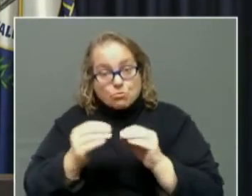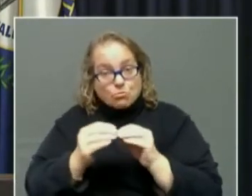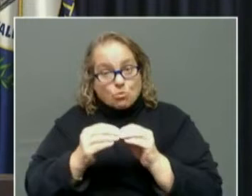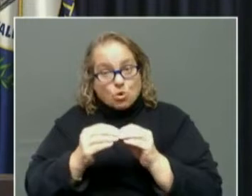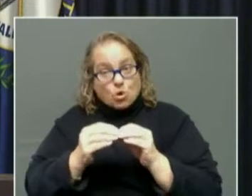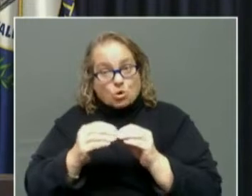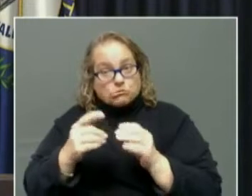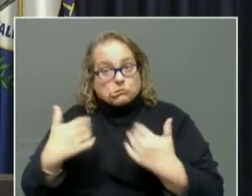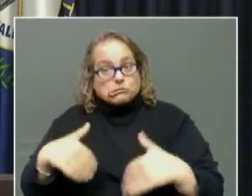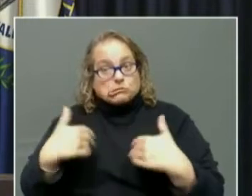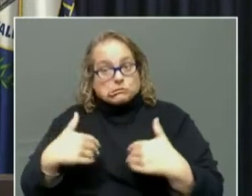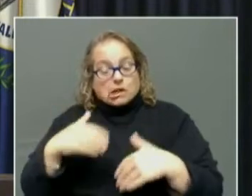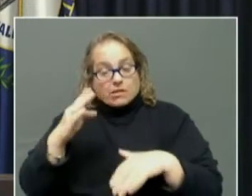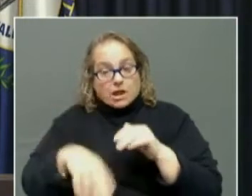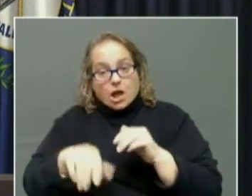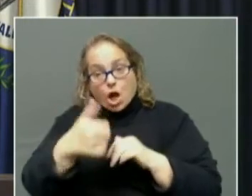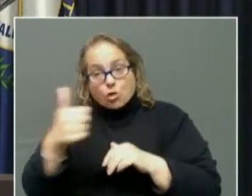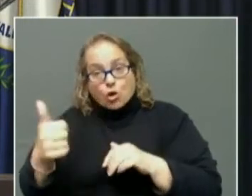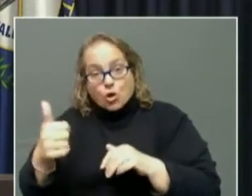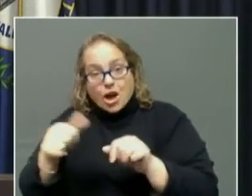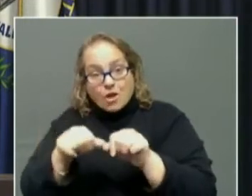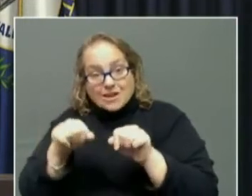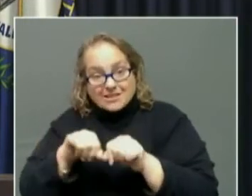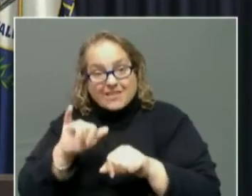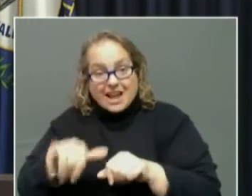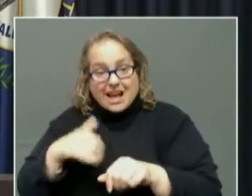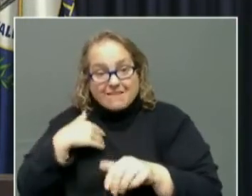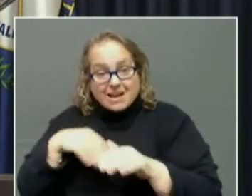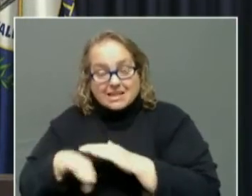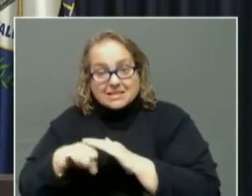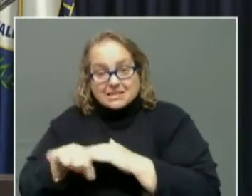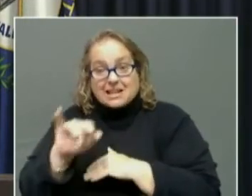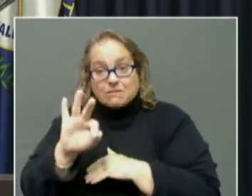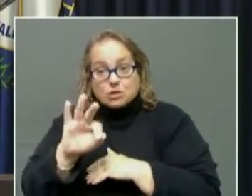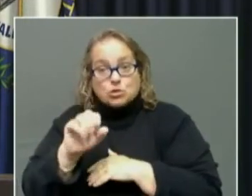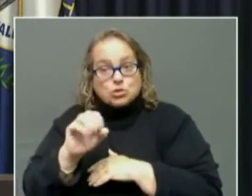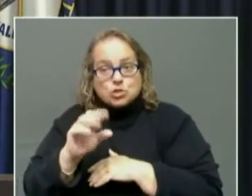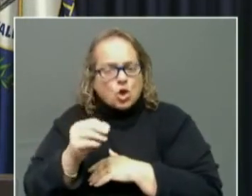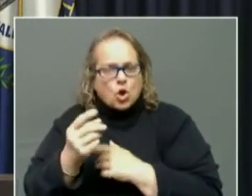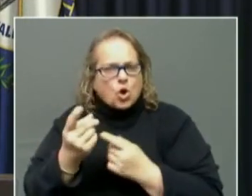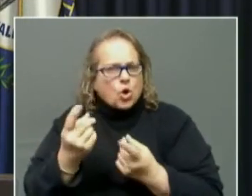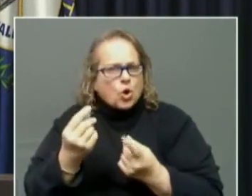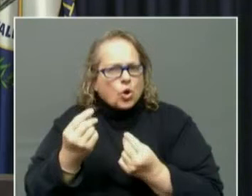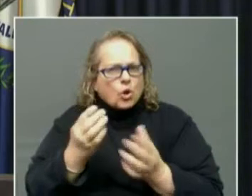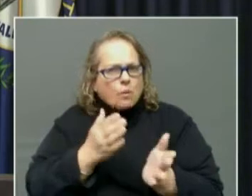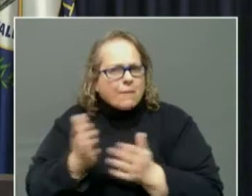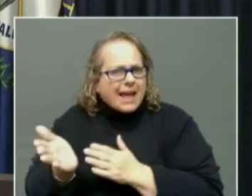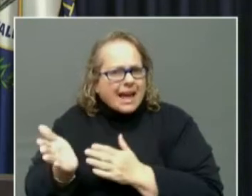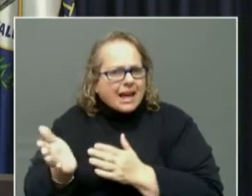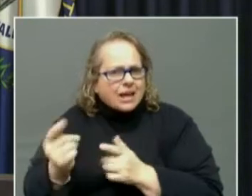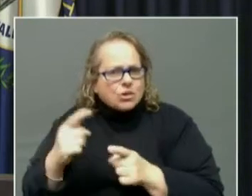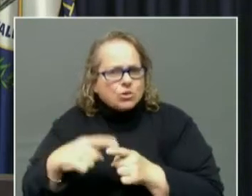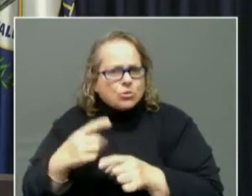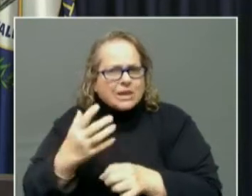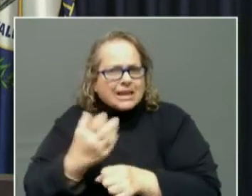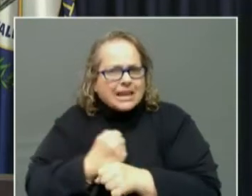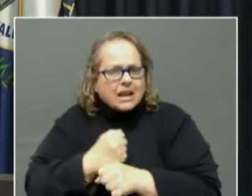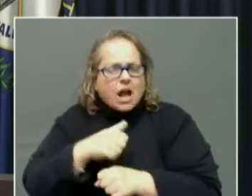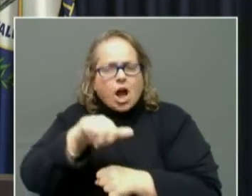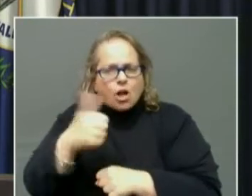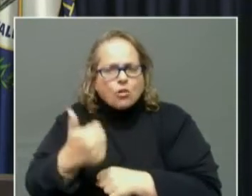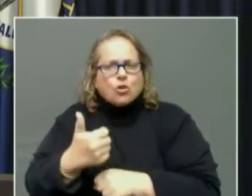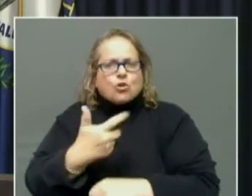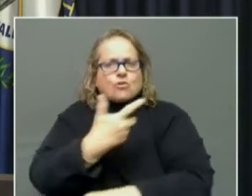than others that have access? And if so, kind of what does the plan look like to get other vaccines to